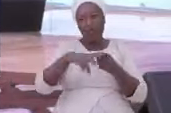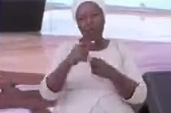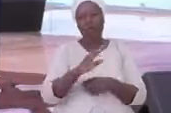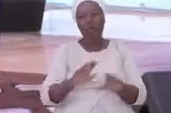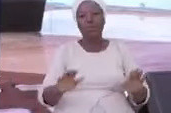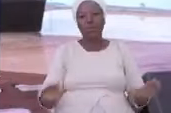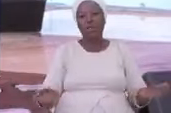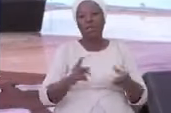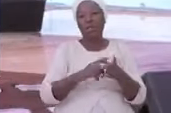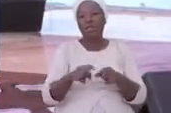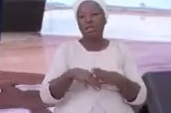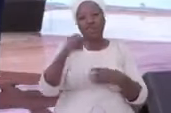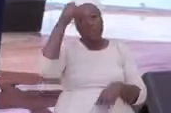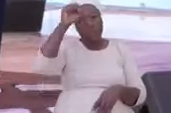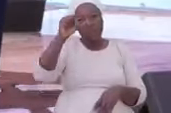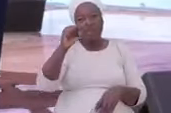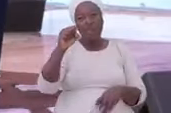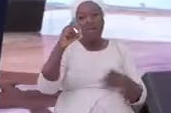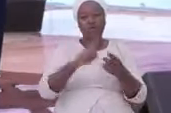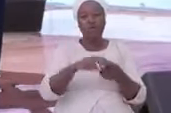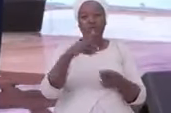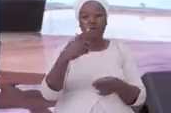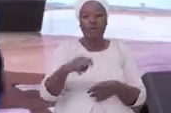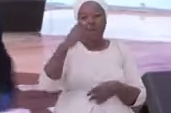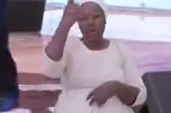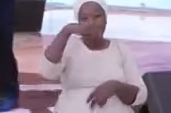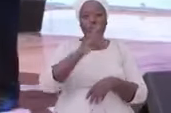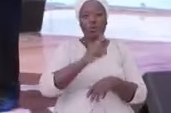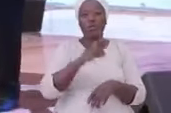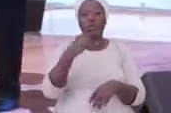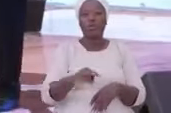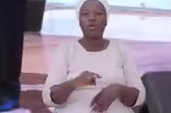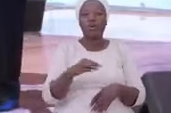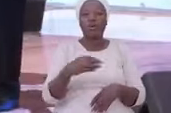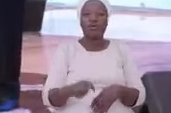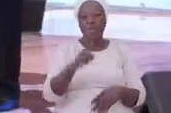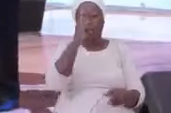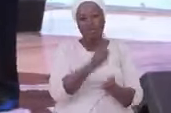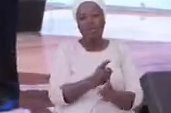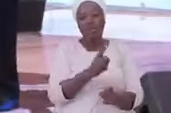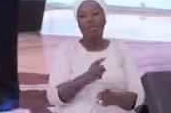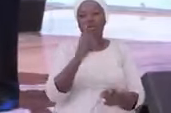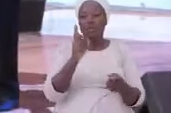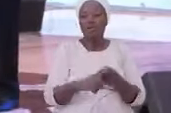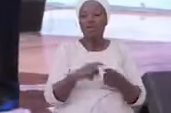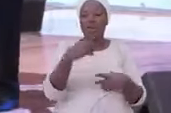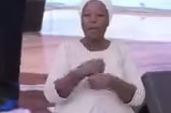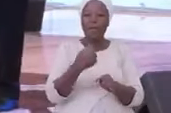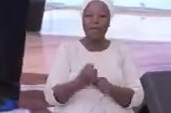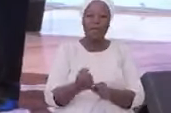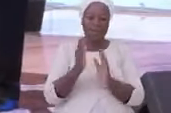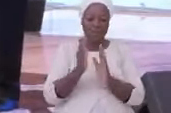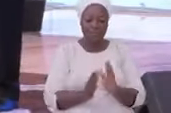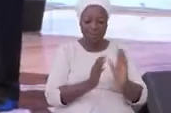disobedient to the wisdom of the just, to make ready a people prepared